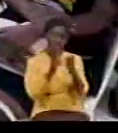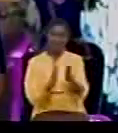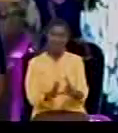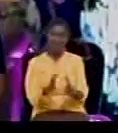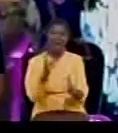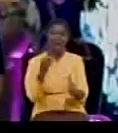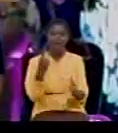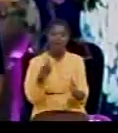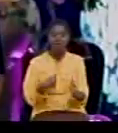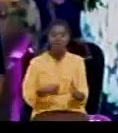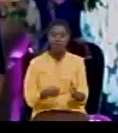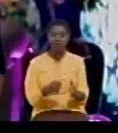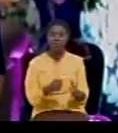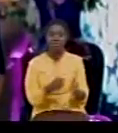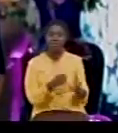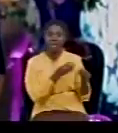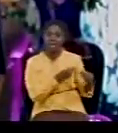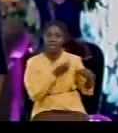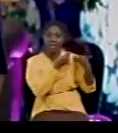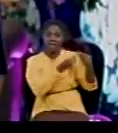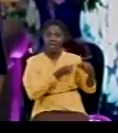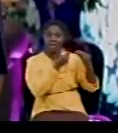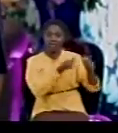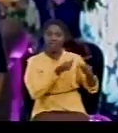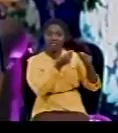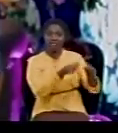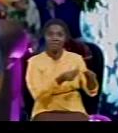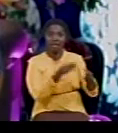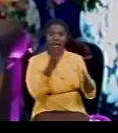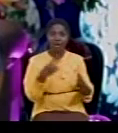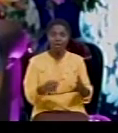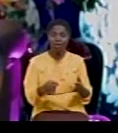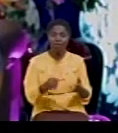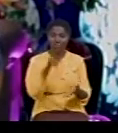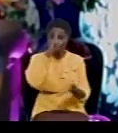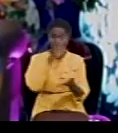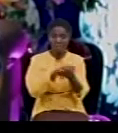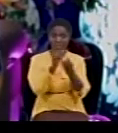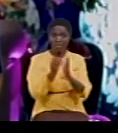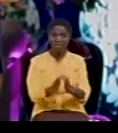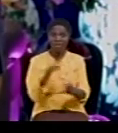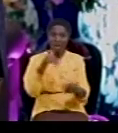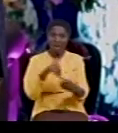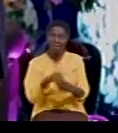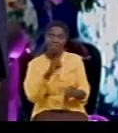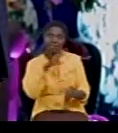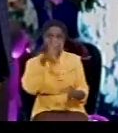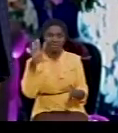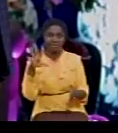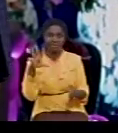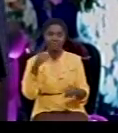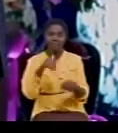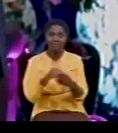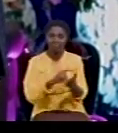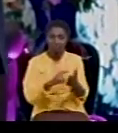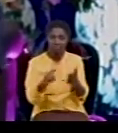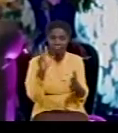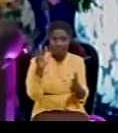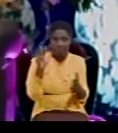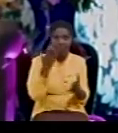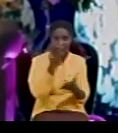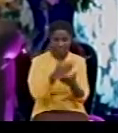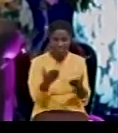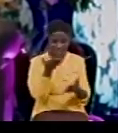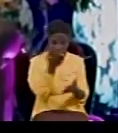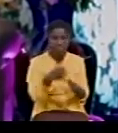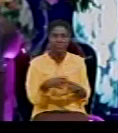the inheritance of the saints in light. Look at verse 13. There's something here. Verse 13.